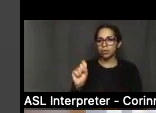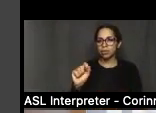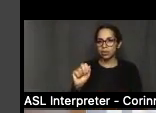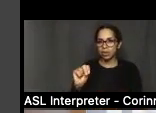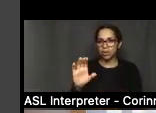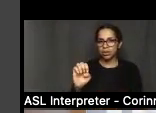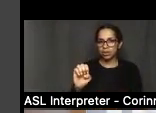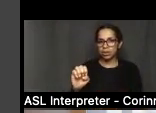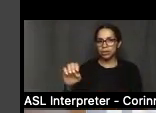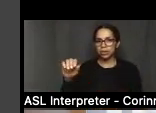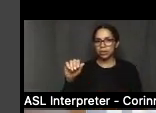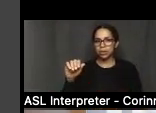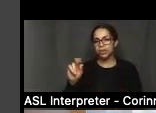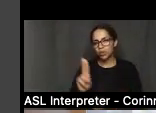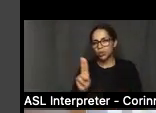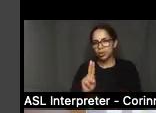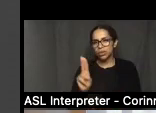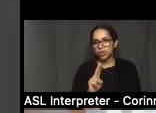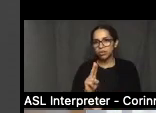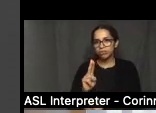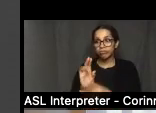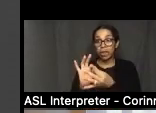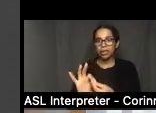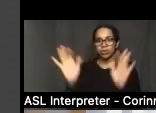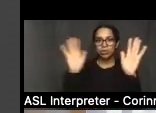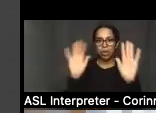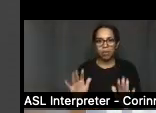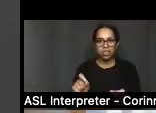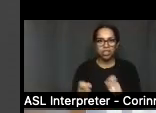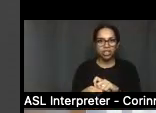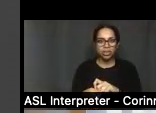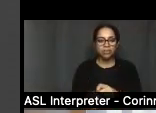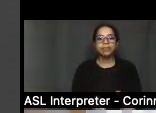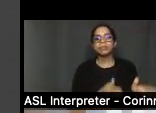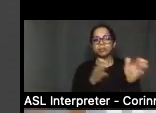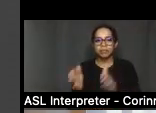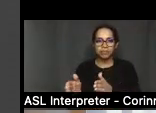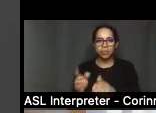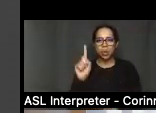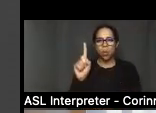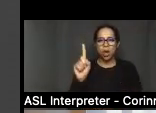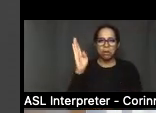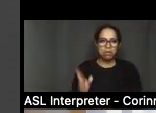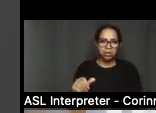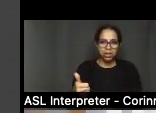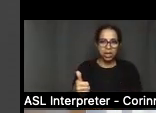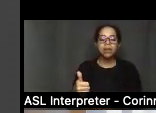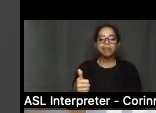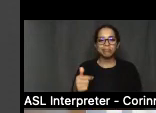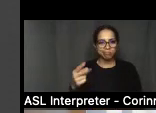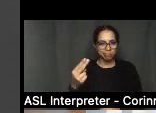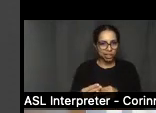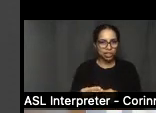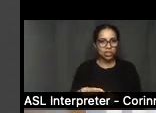climate. And then just over 1 in 10 identified worsening chronic illness as a result